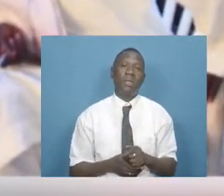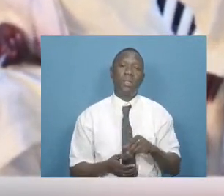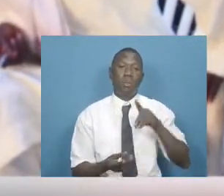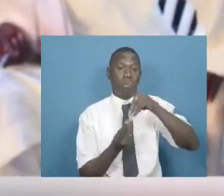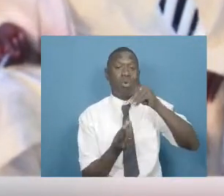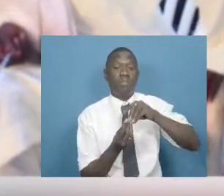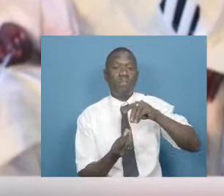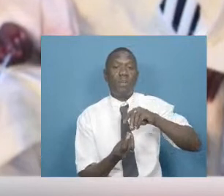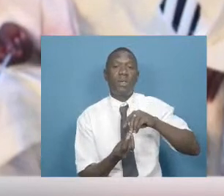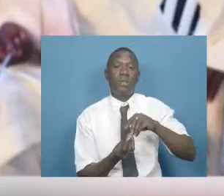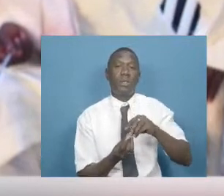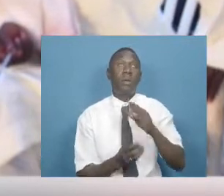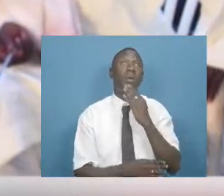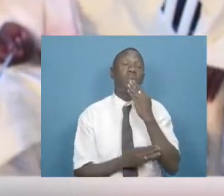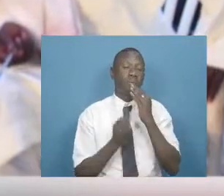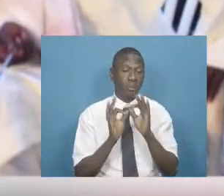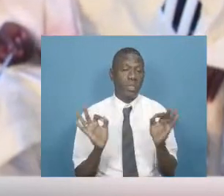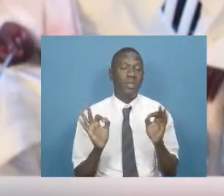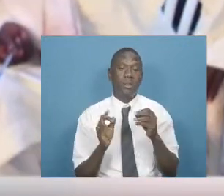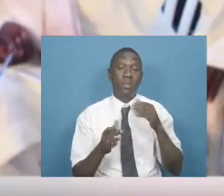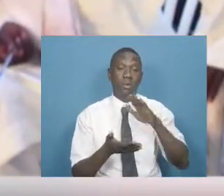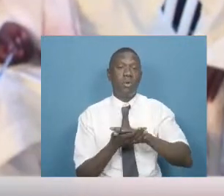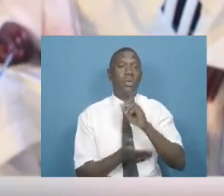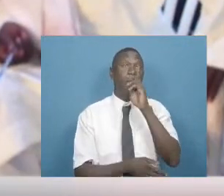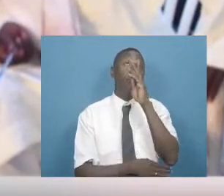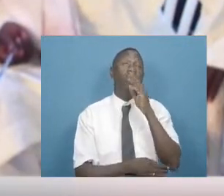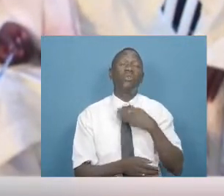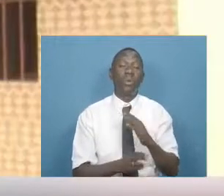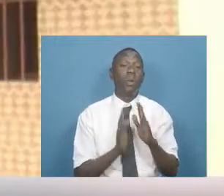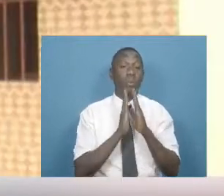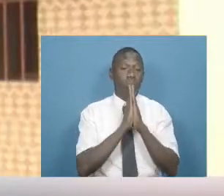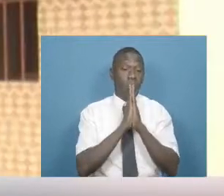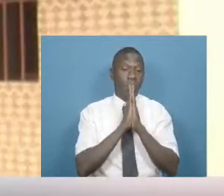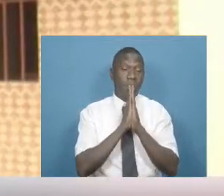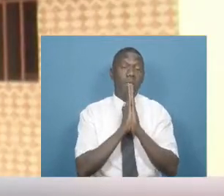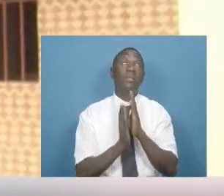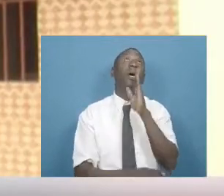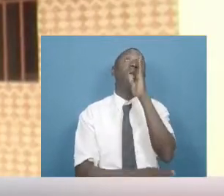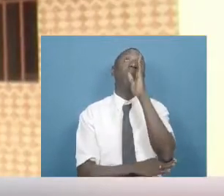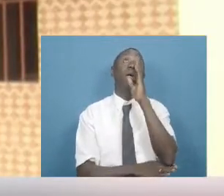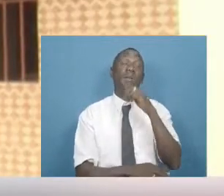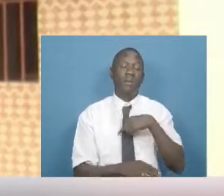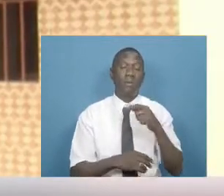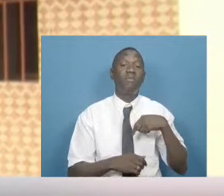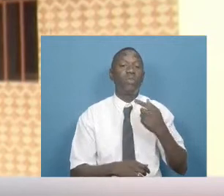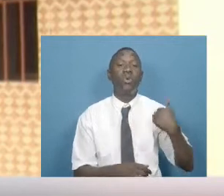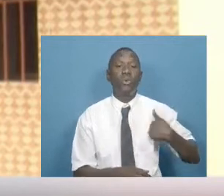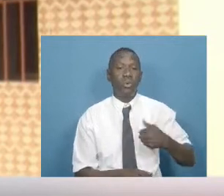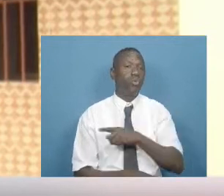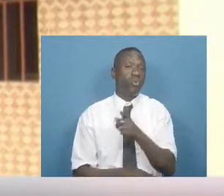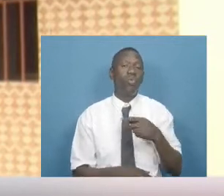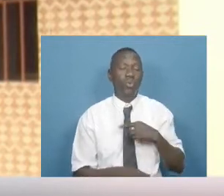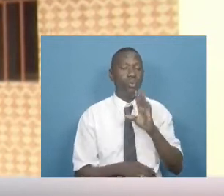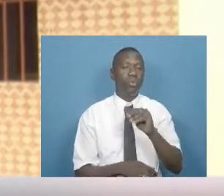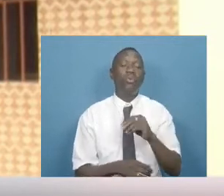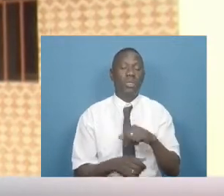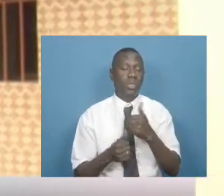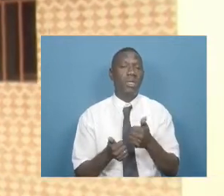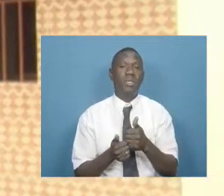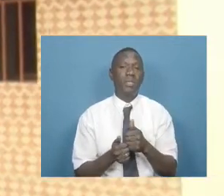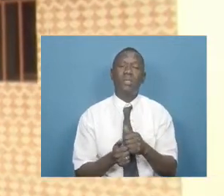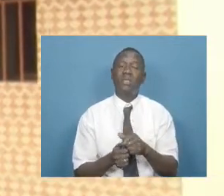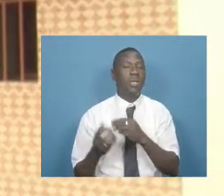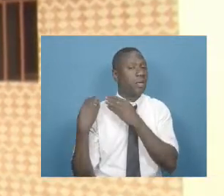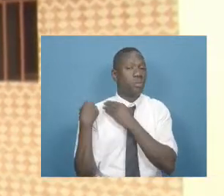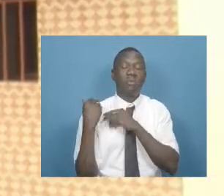Prophet, peace be upon him, said we should praise Allah and those who do good for the people. That is a divine duty for all.